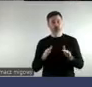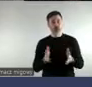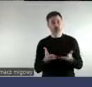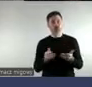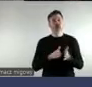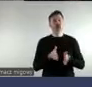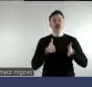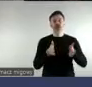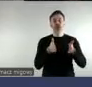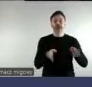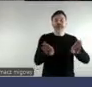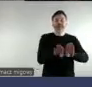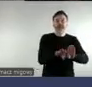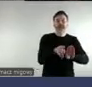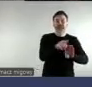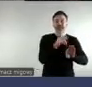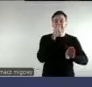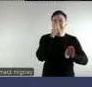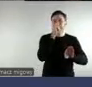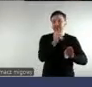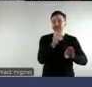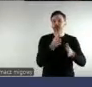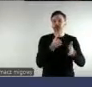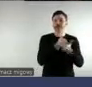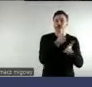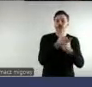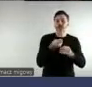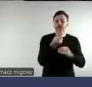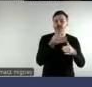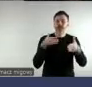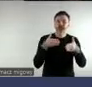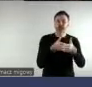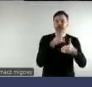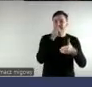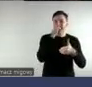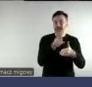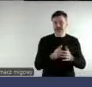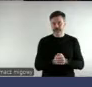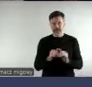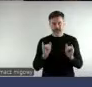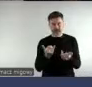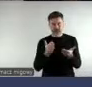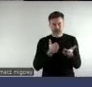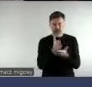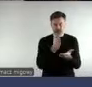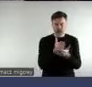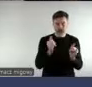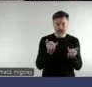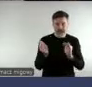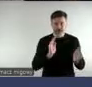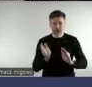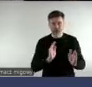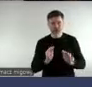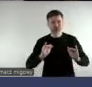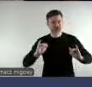consequences, where are the risks highest, how are we helping the different stakeholders contacting